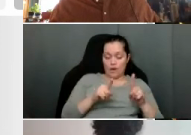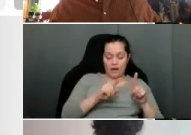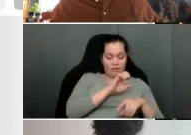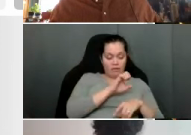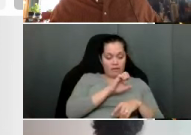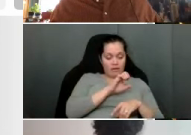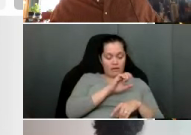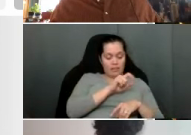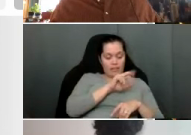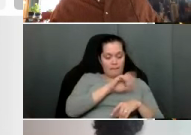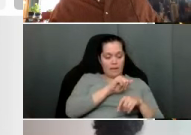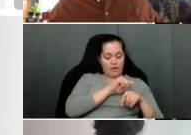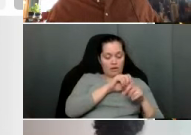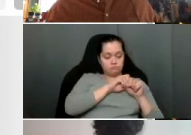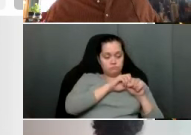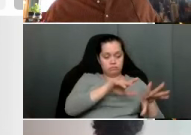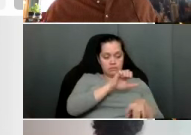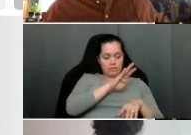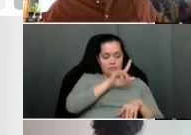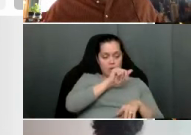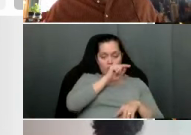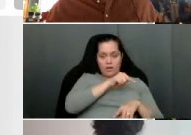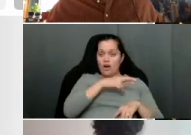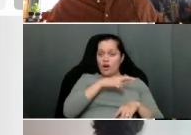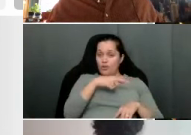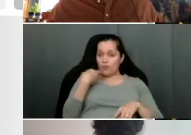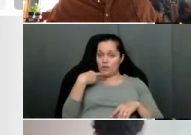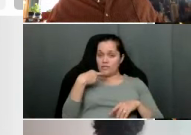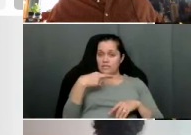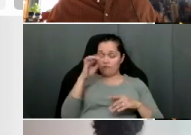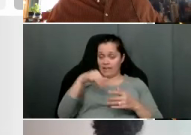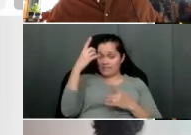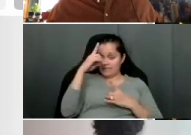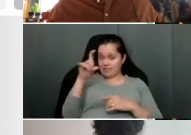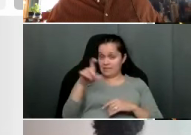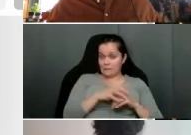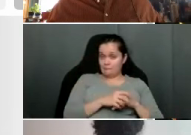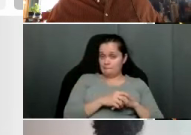Ebola in Liberia, are you at risk of the disease?